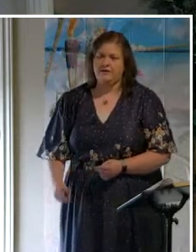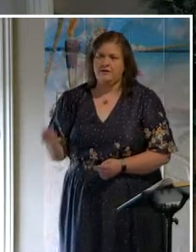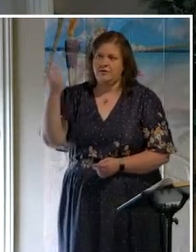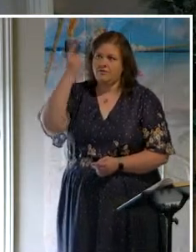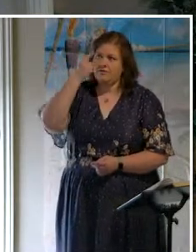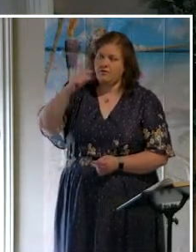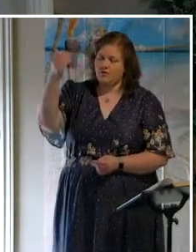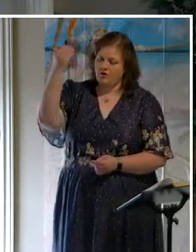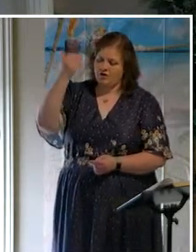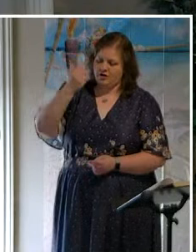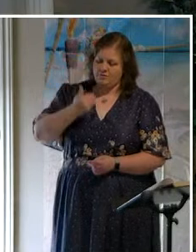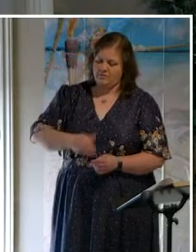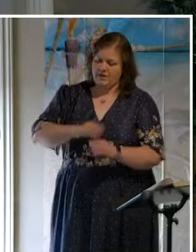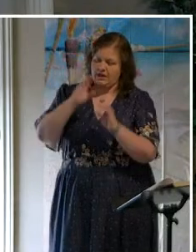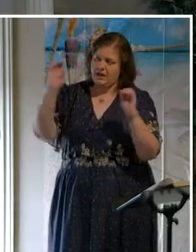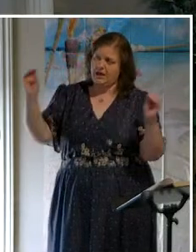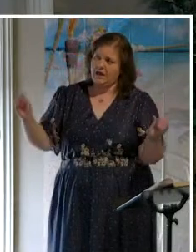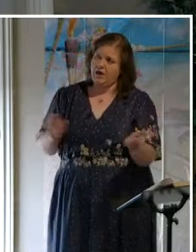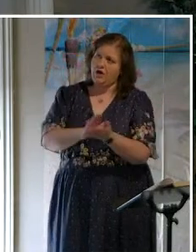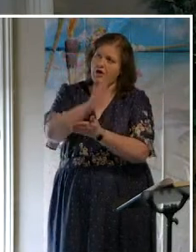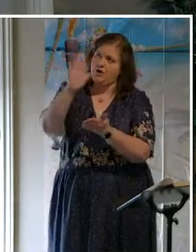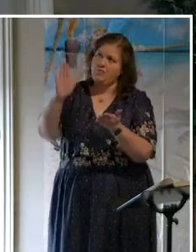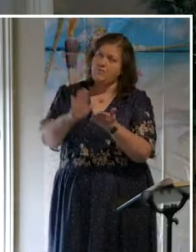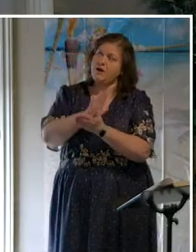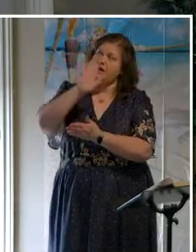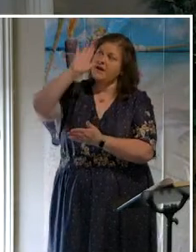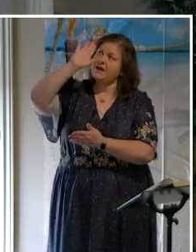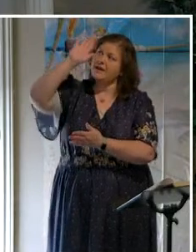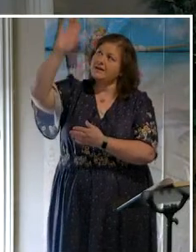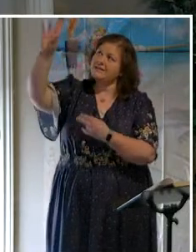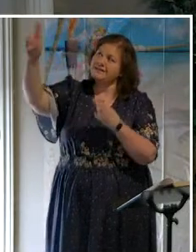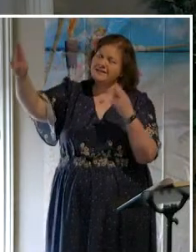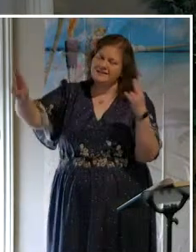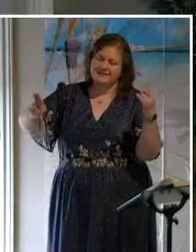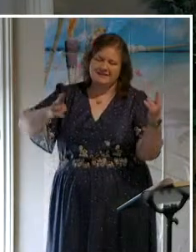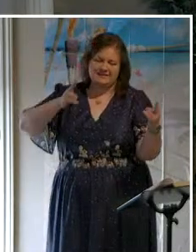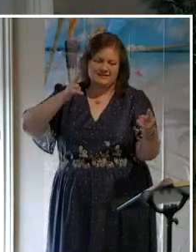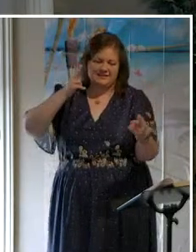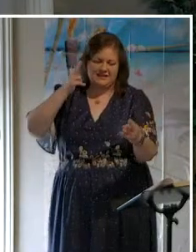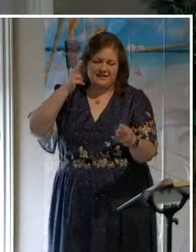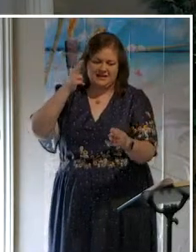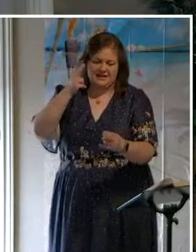For me, oh praise his